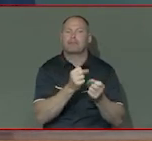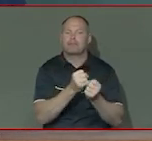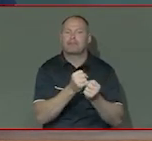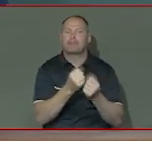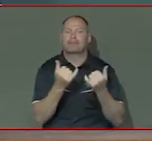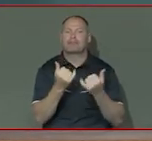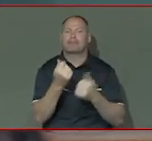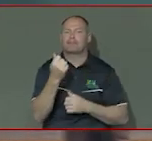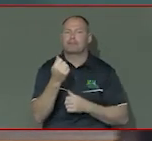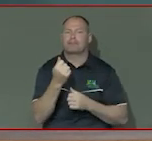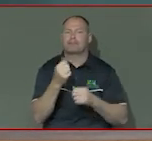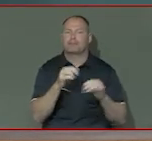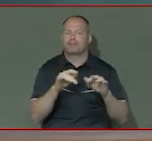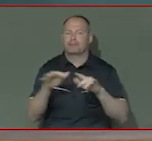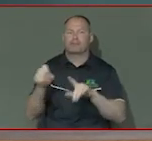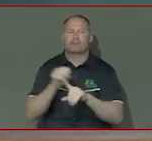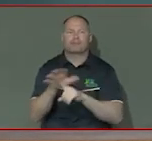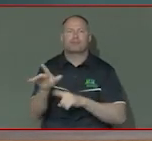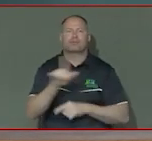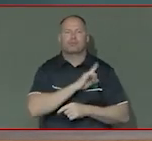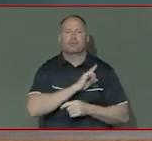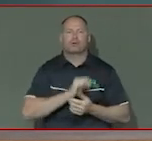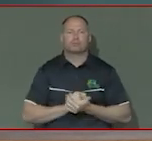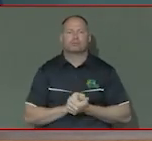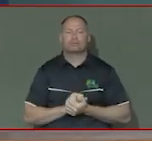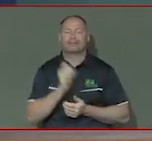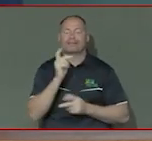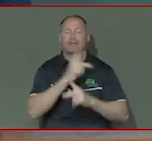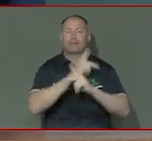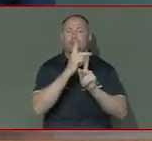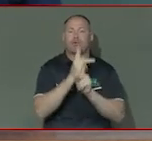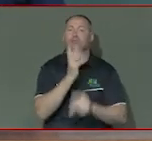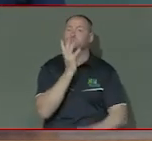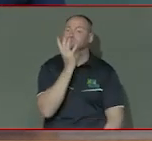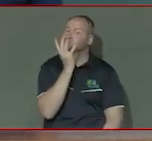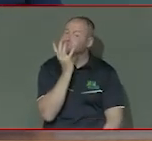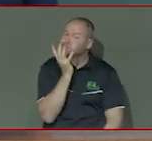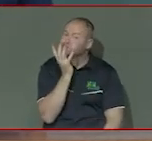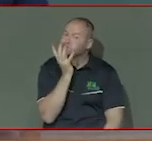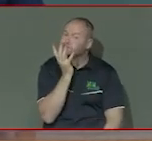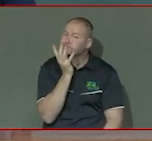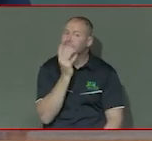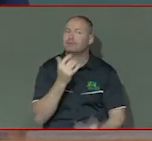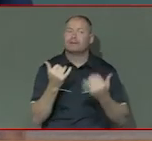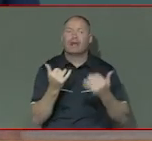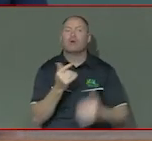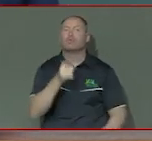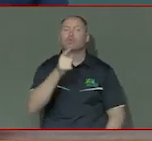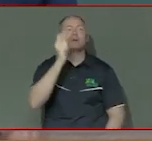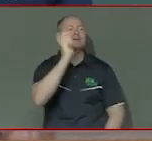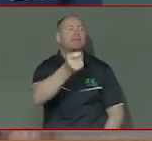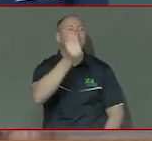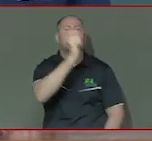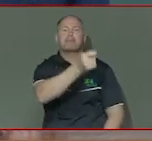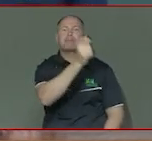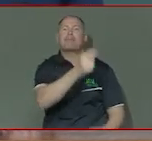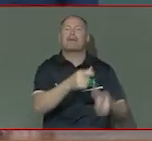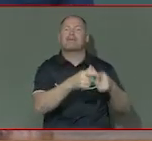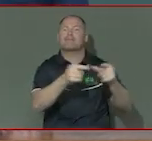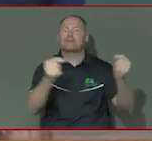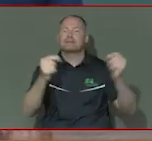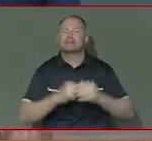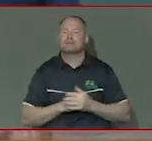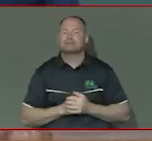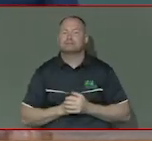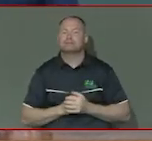cash flow? If you have too much stock, it means you have to pay for that stock and you